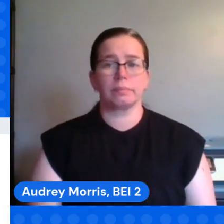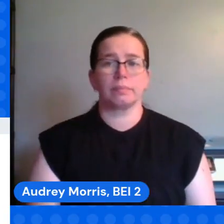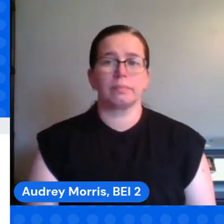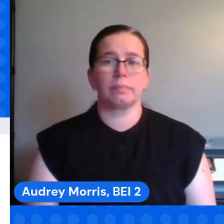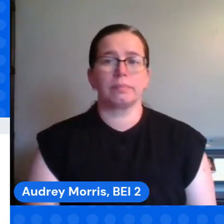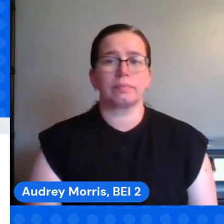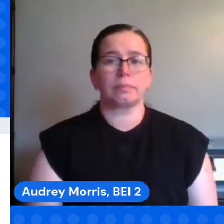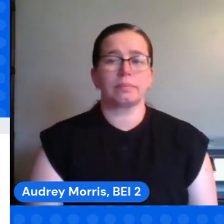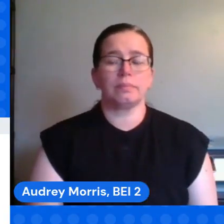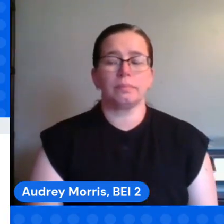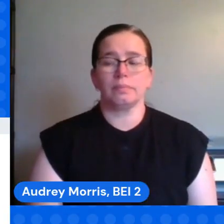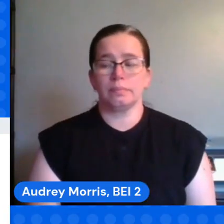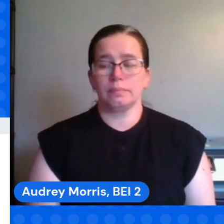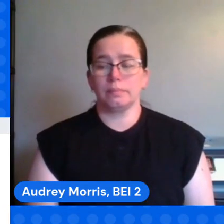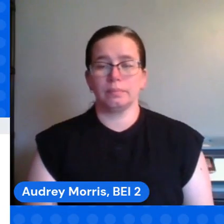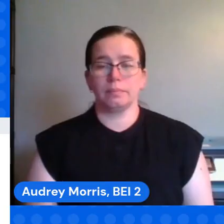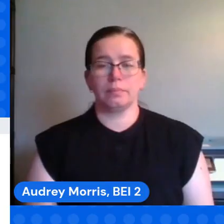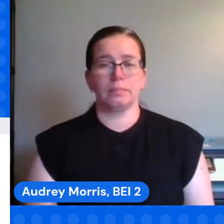Um,